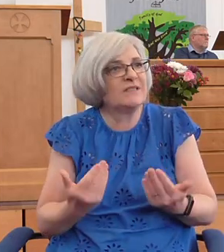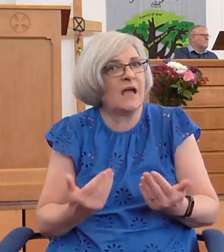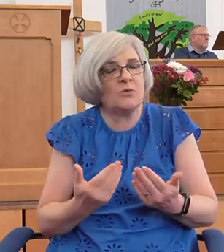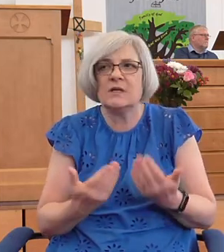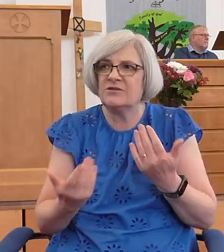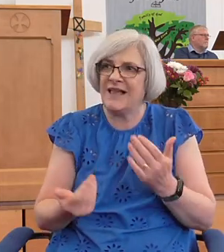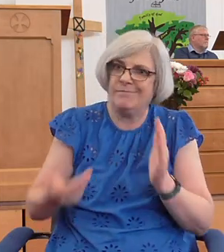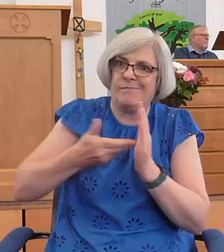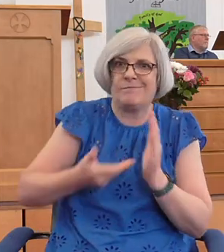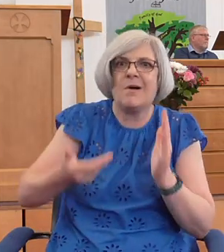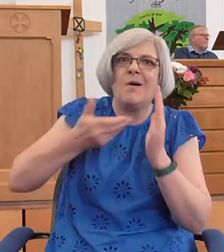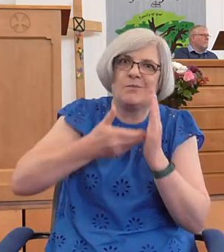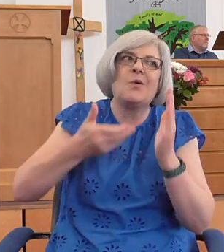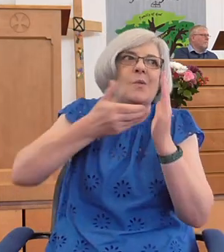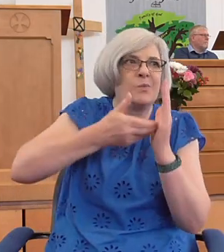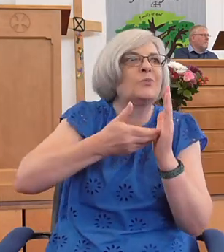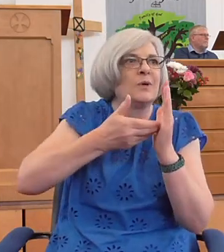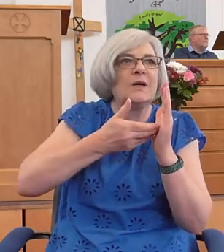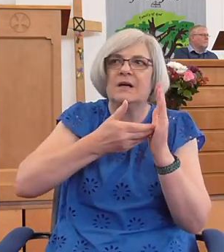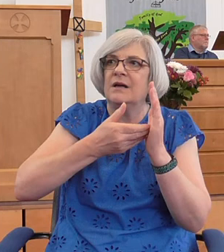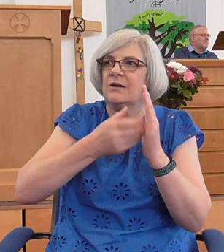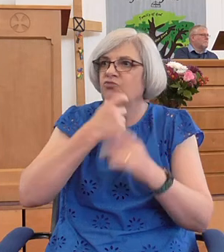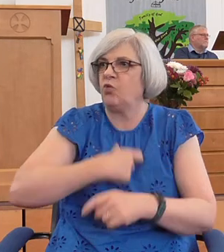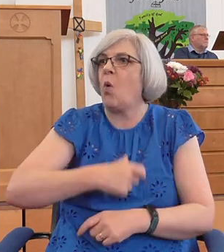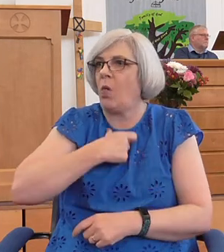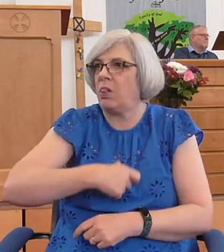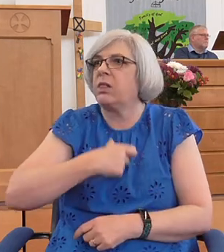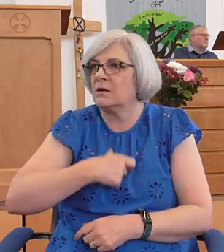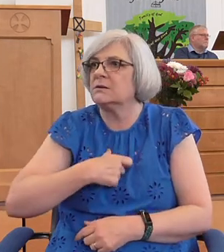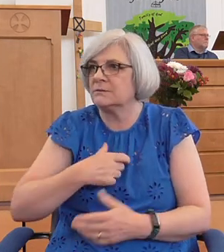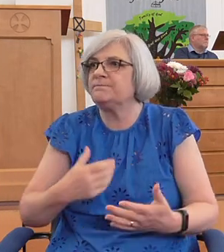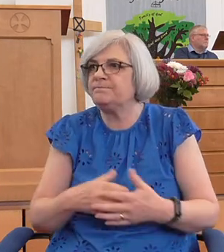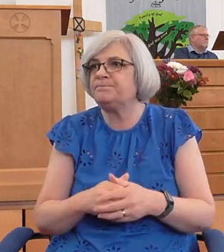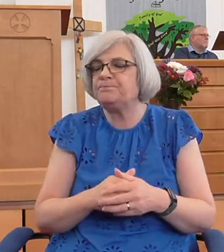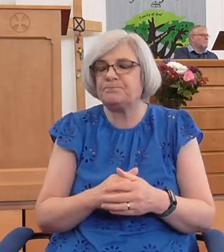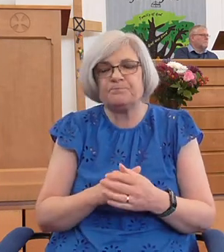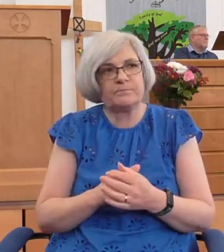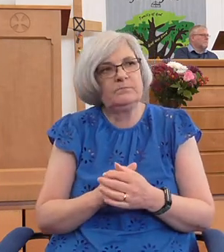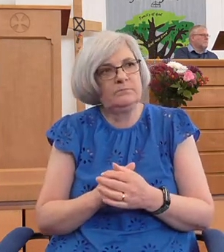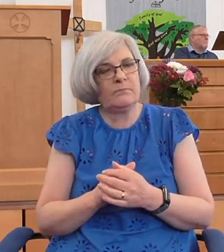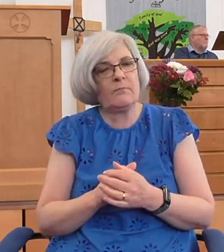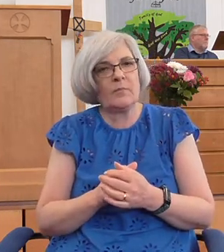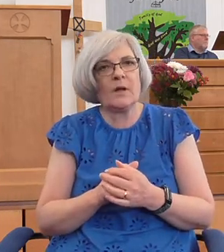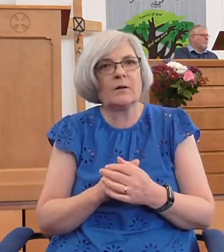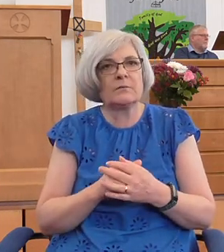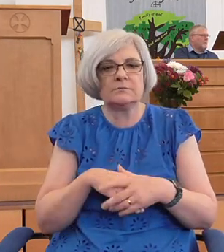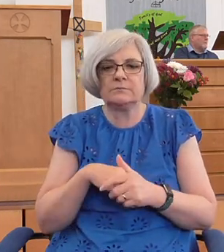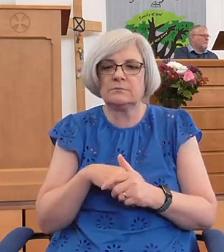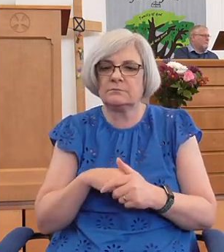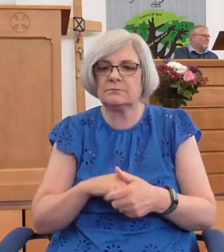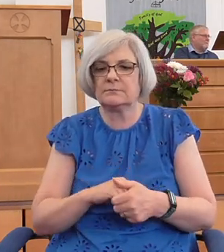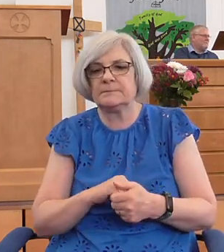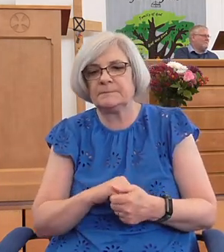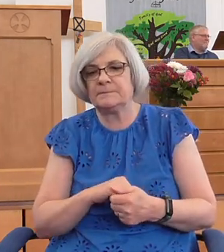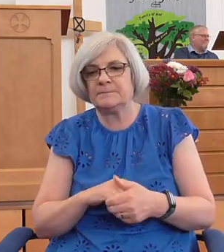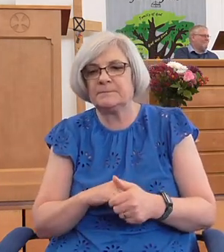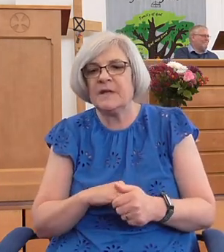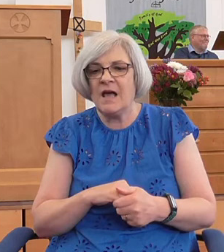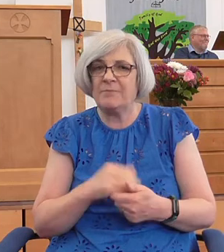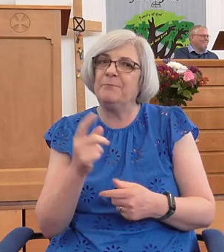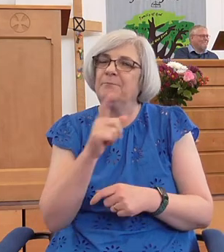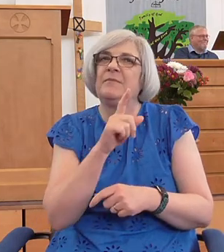probably she could have quite a big load to bear if she doesn't do as she's told and just take it easy. But